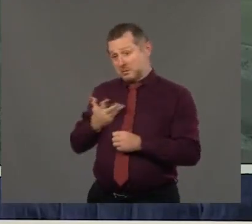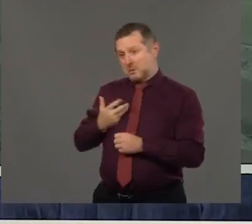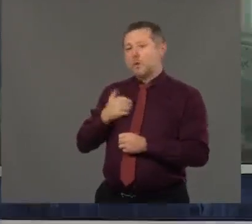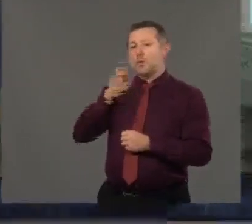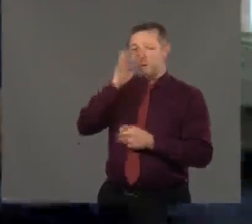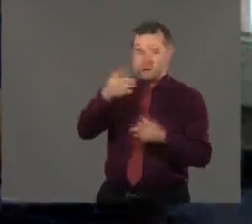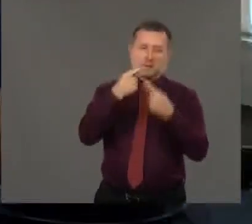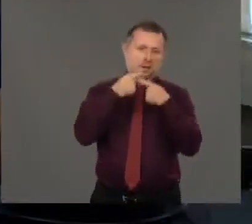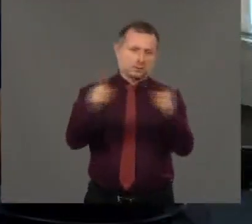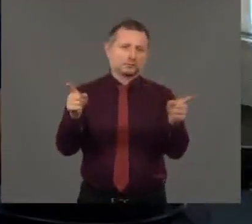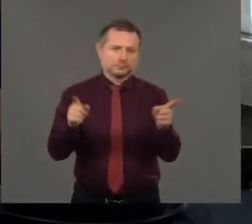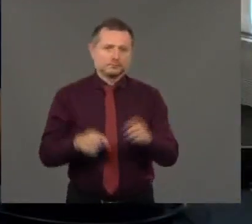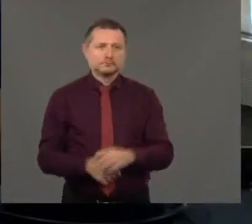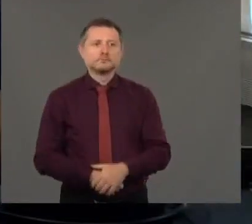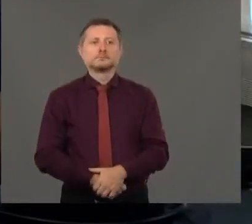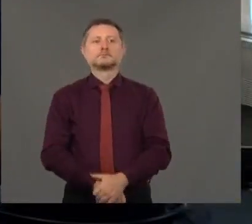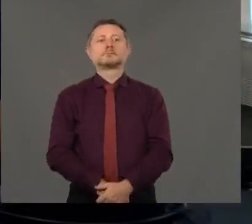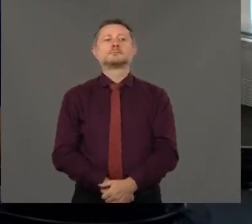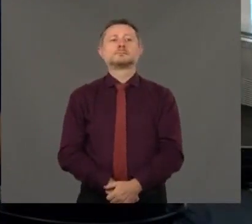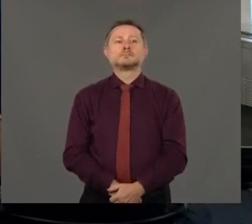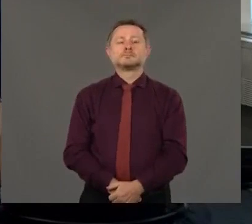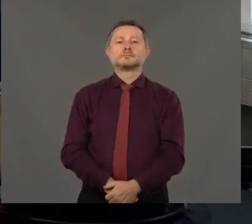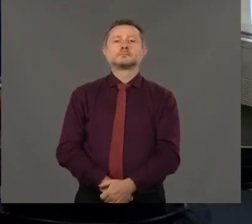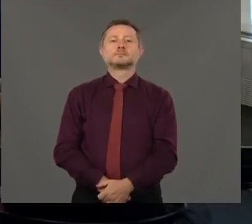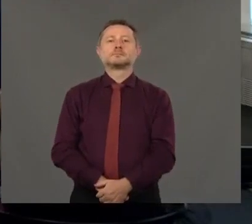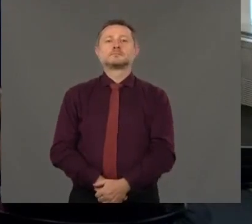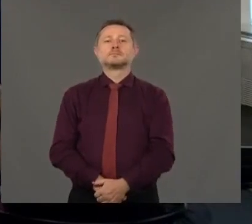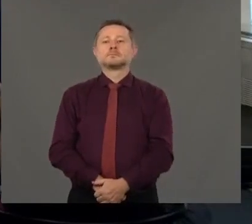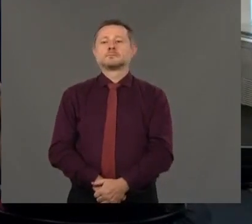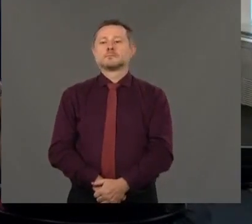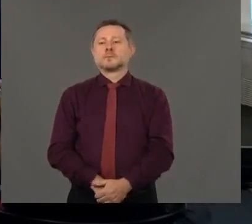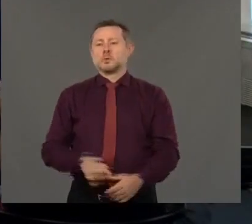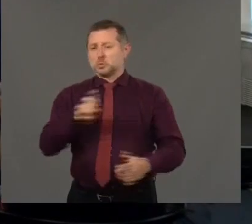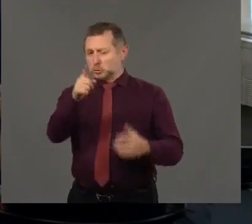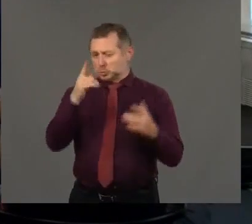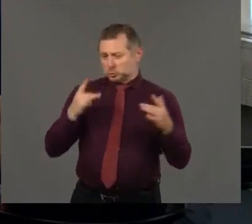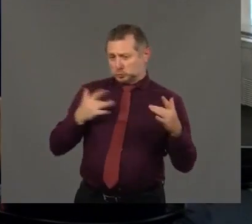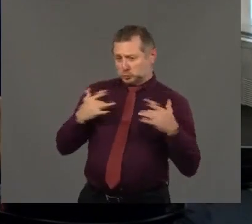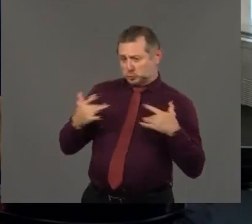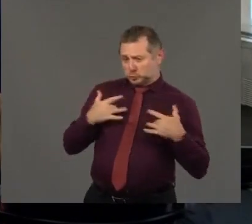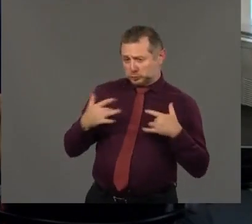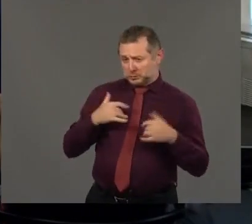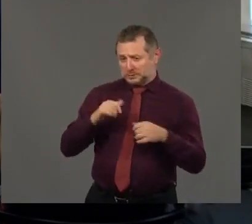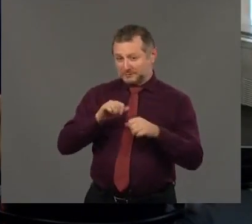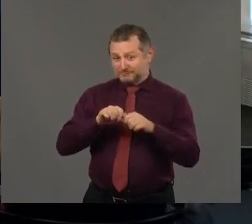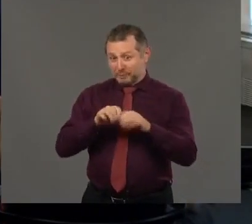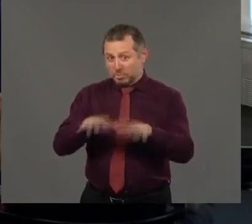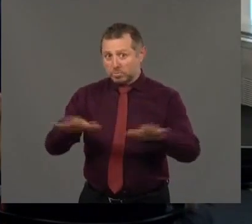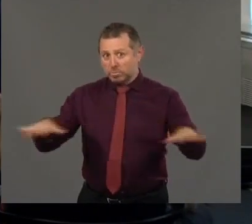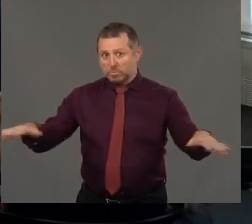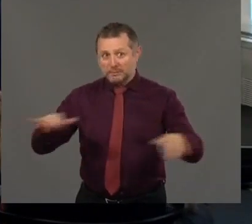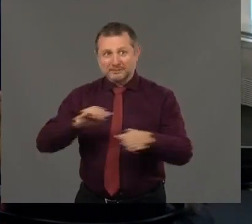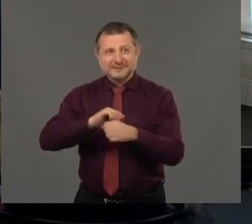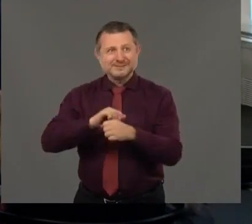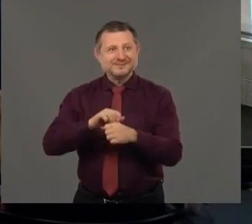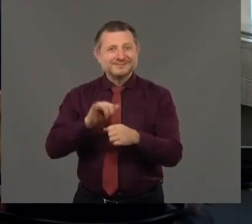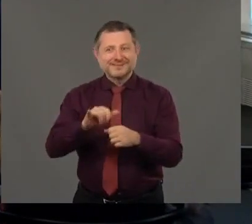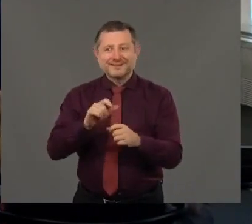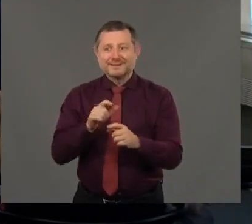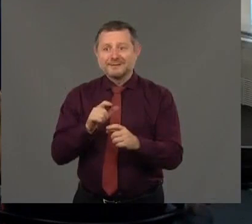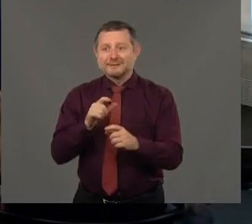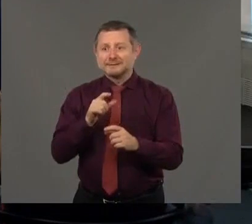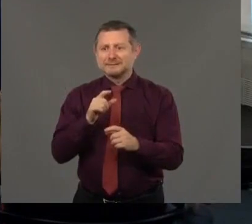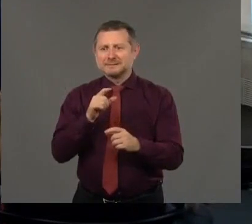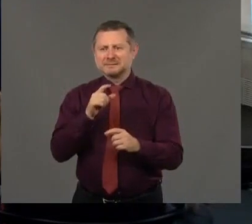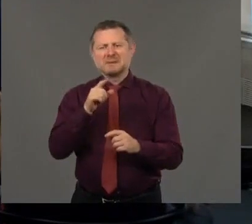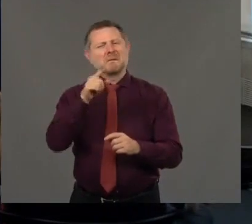you. Governor, the outbreak in Chappaqua, what's your level of concern about that outbreak? The school district there says they followed all the protocols